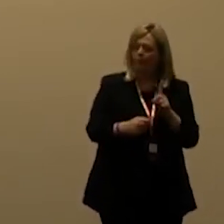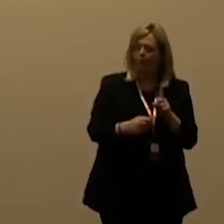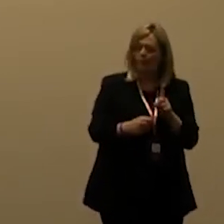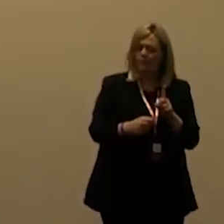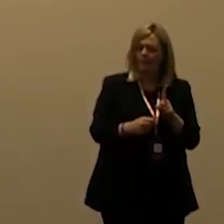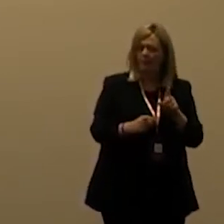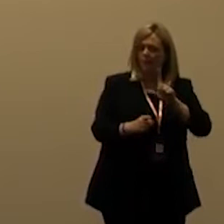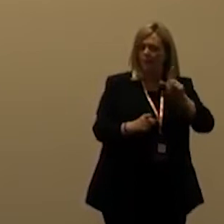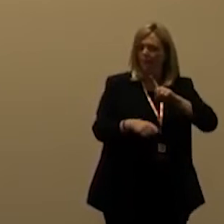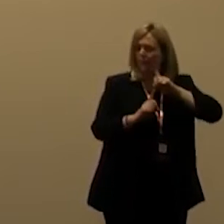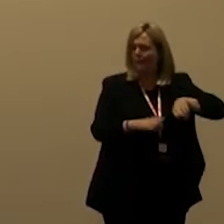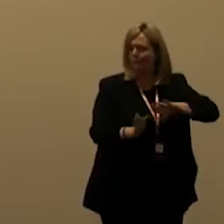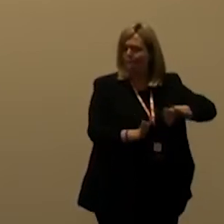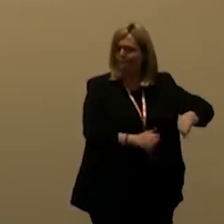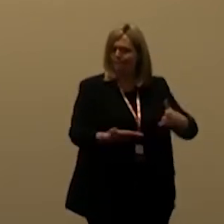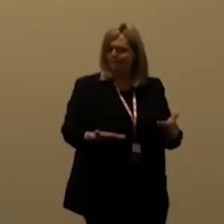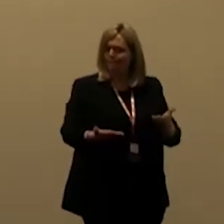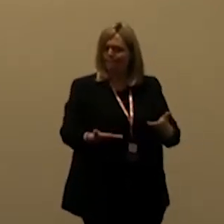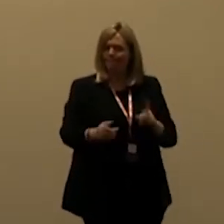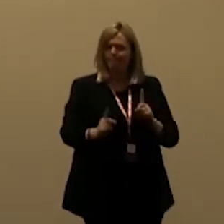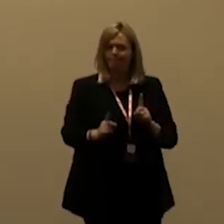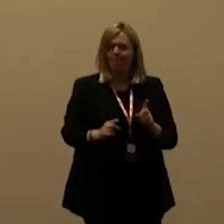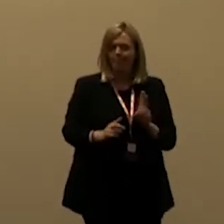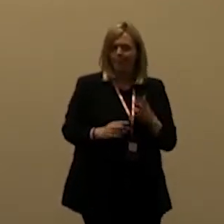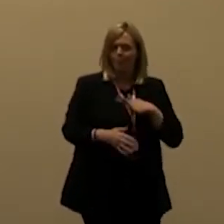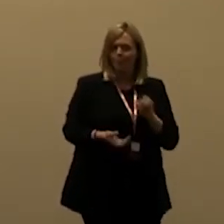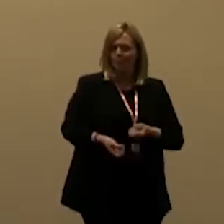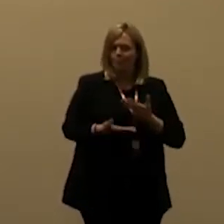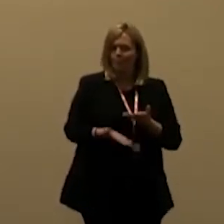so hopefully we'll be able to talk about that. We just want to hang out a little bit more.